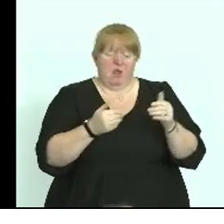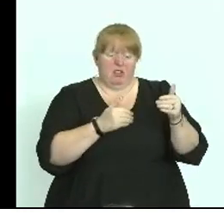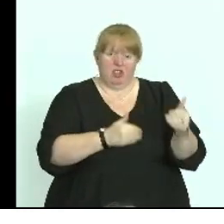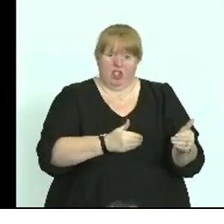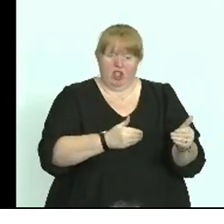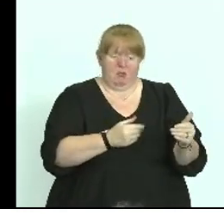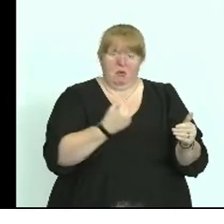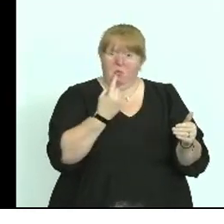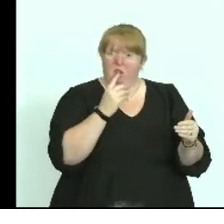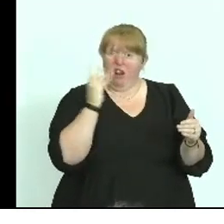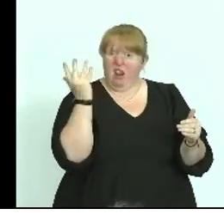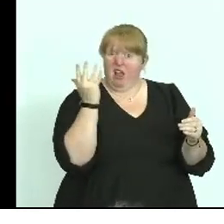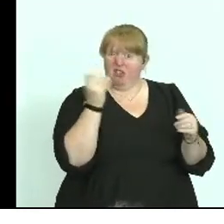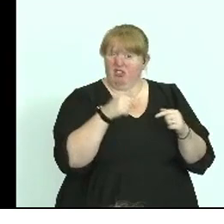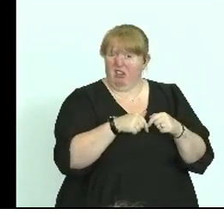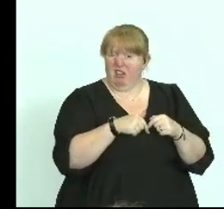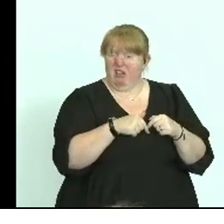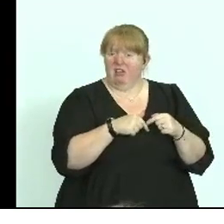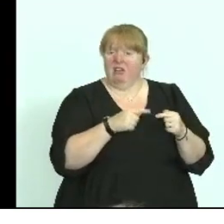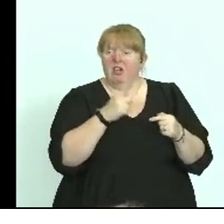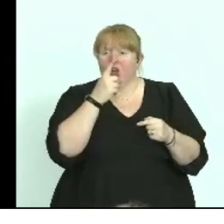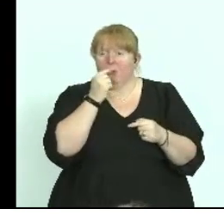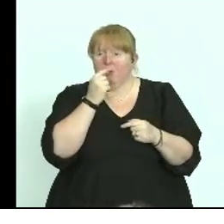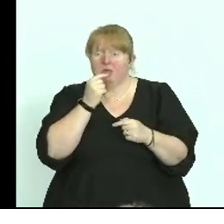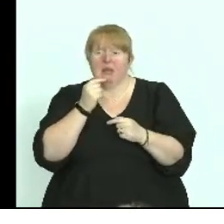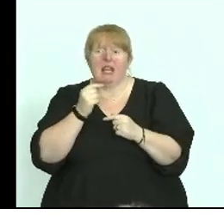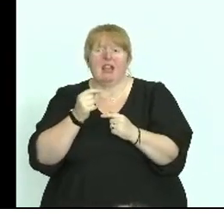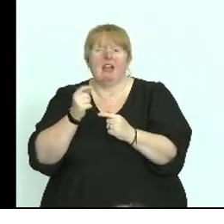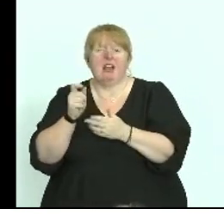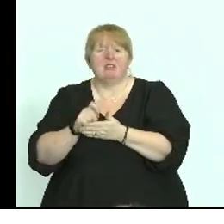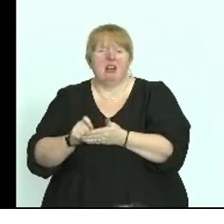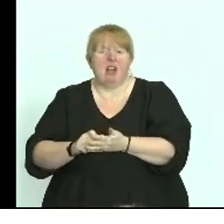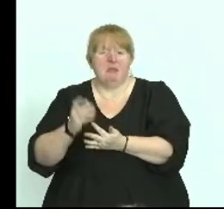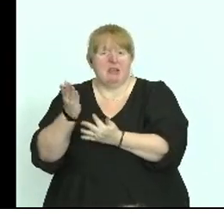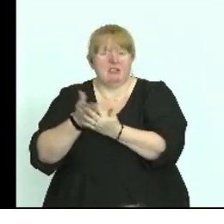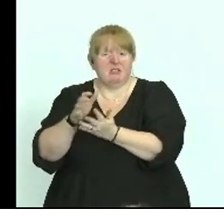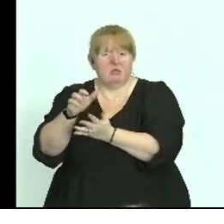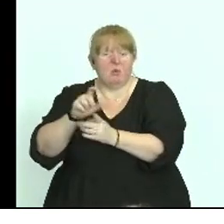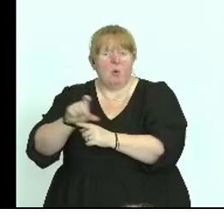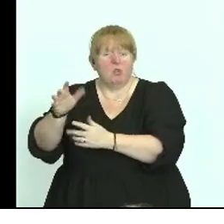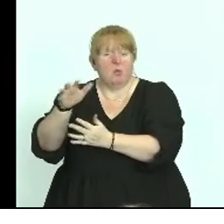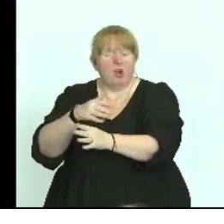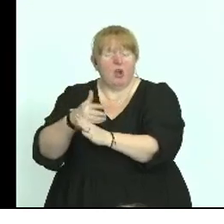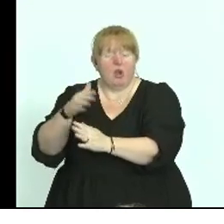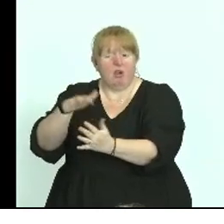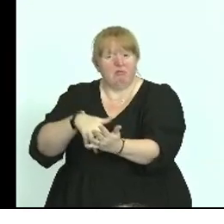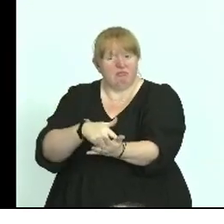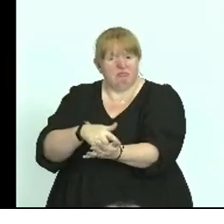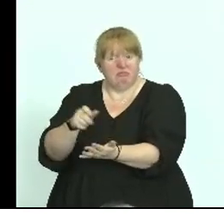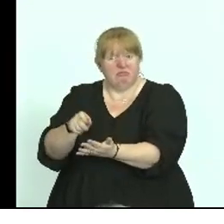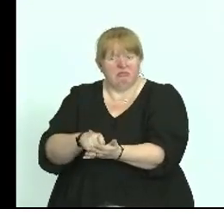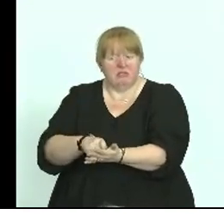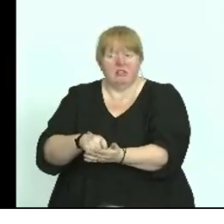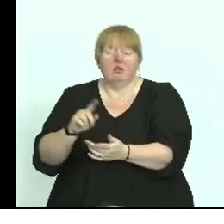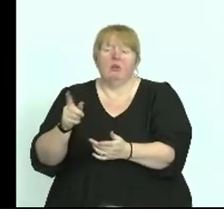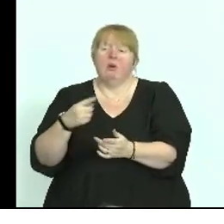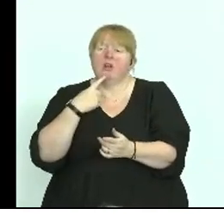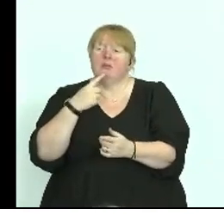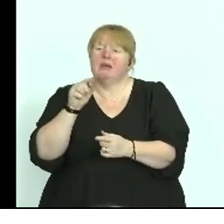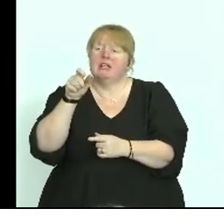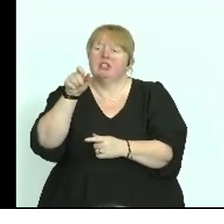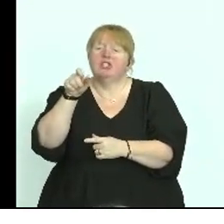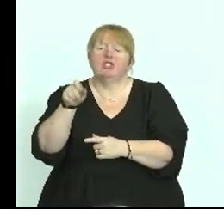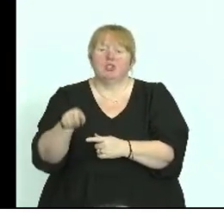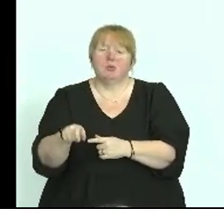or term. It could be a student assignment. It could also be, hey, students, submit your materials in